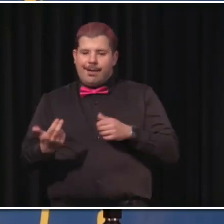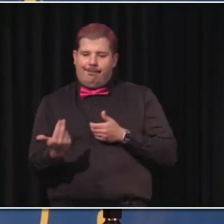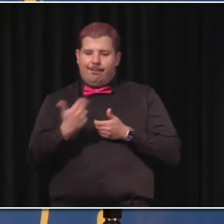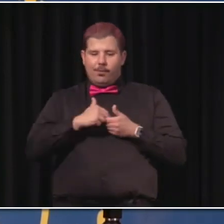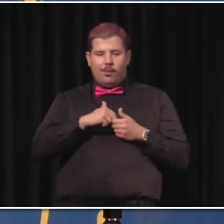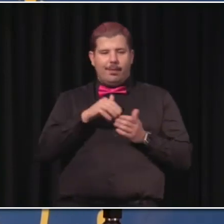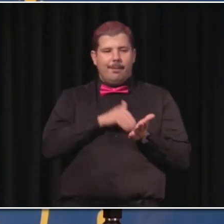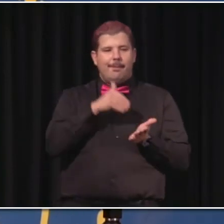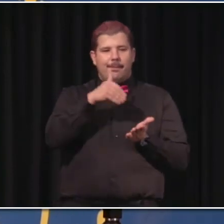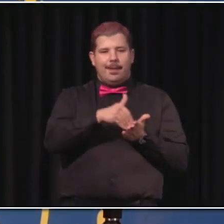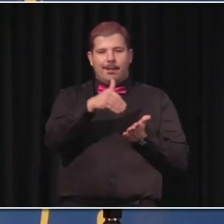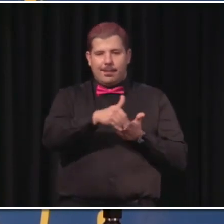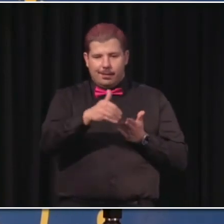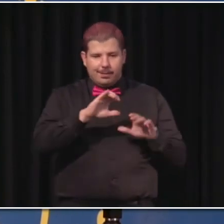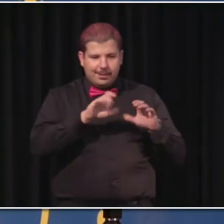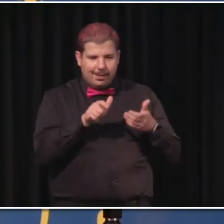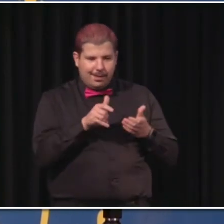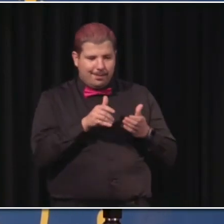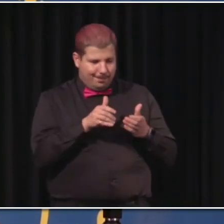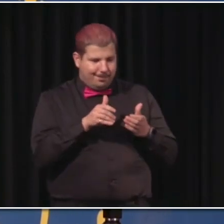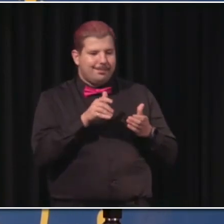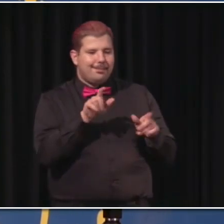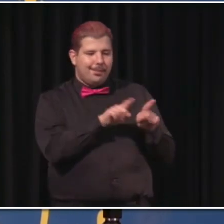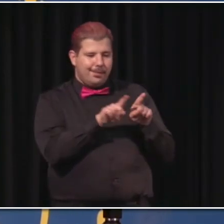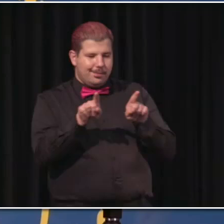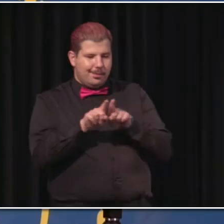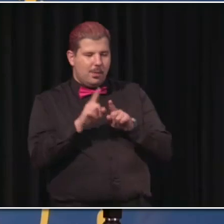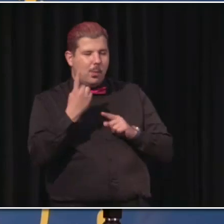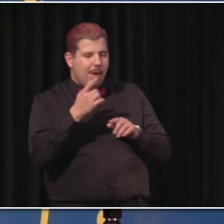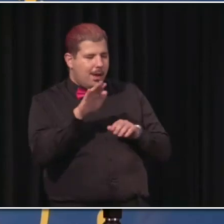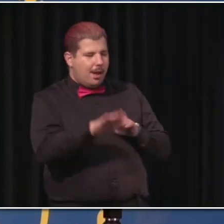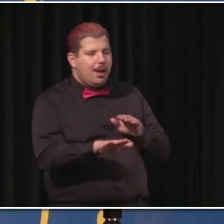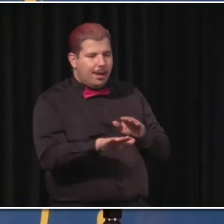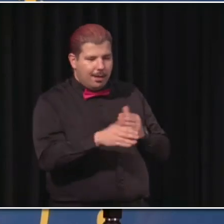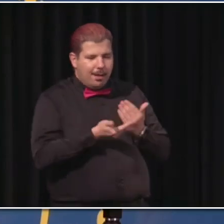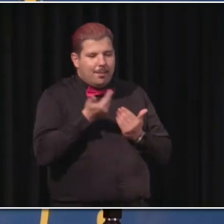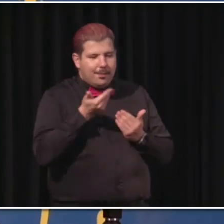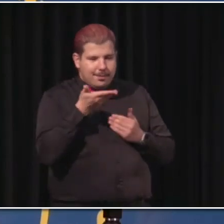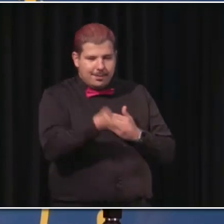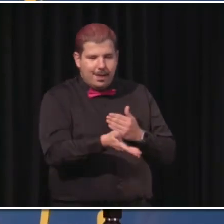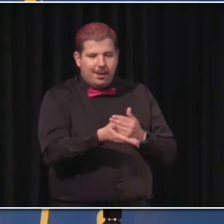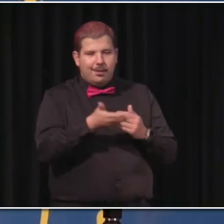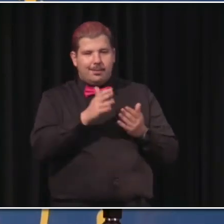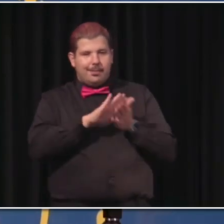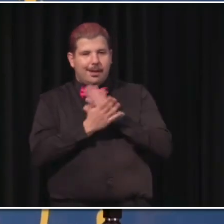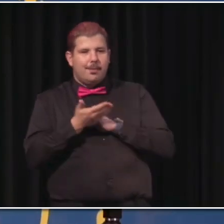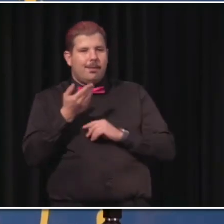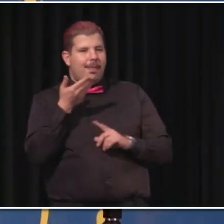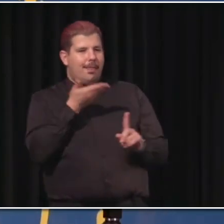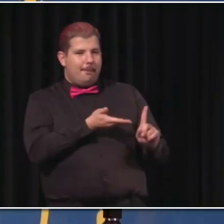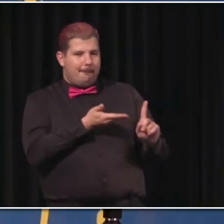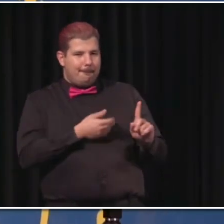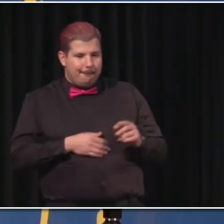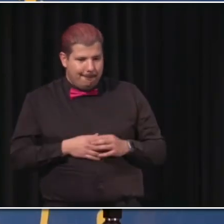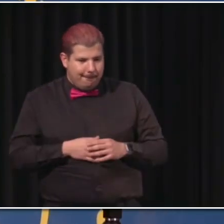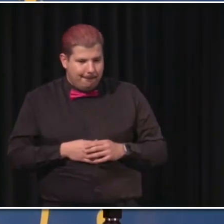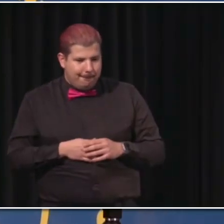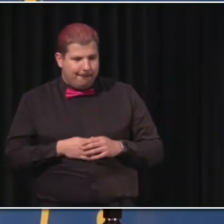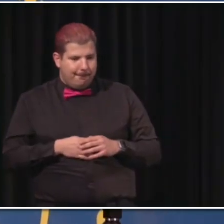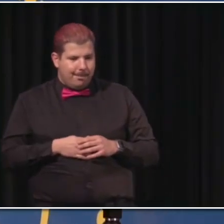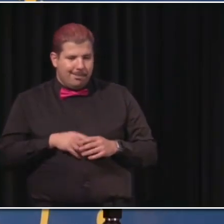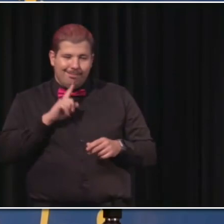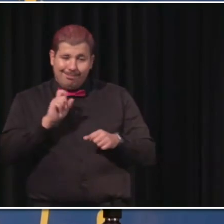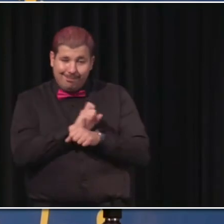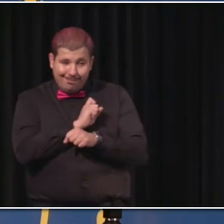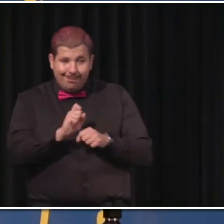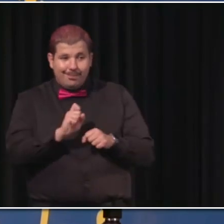club too, that we're just one step away from being one of them. But the truth